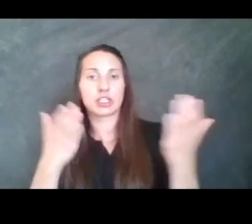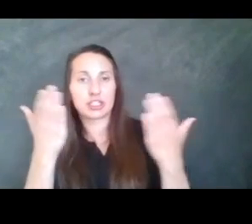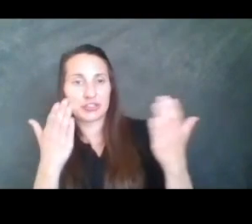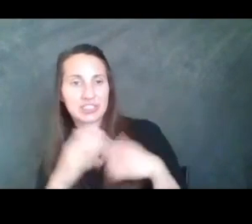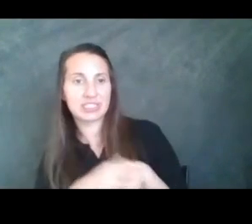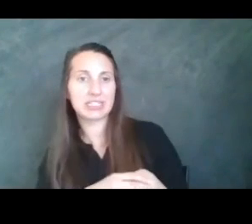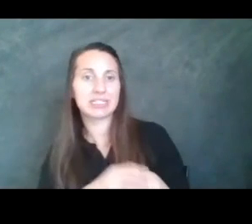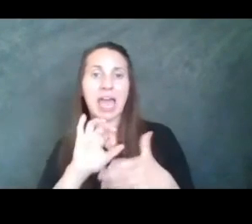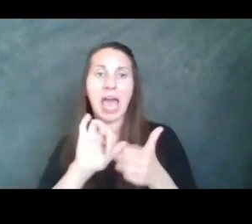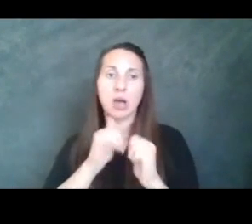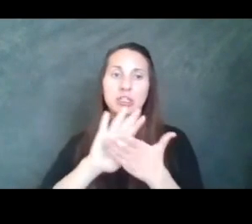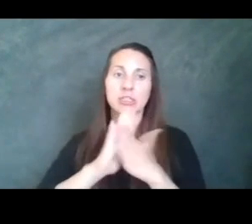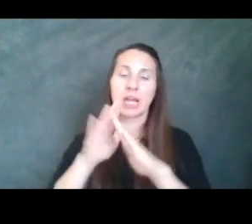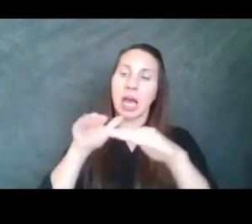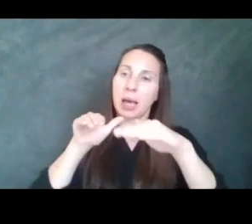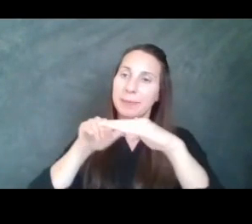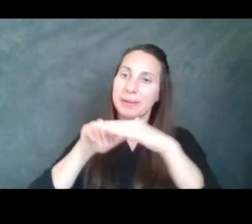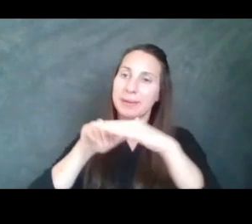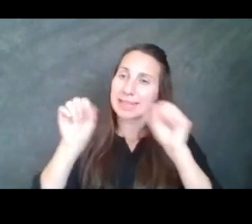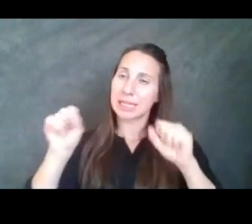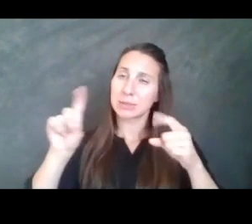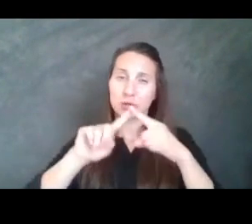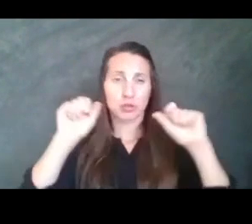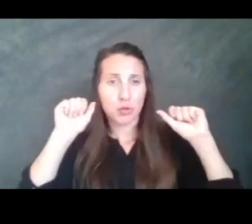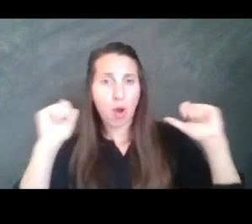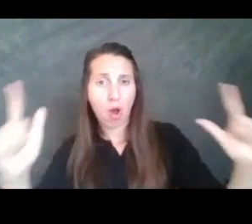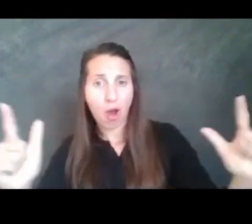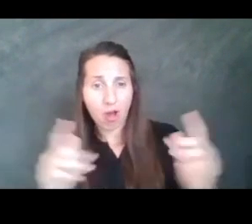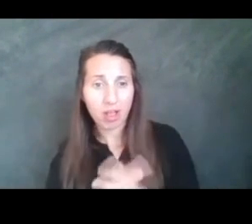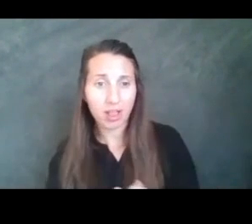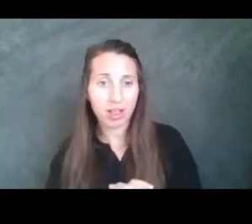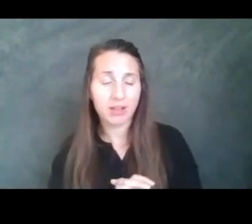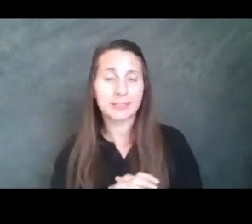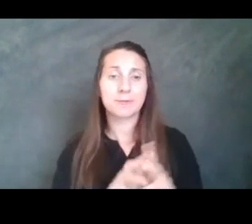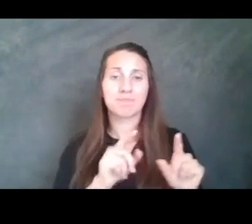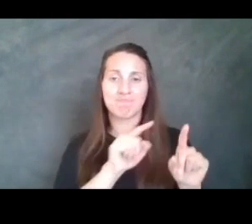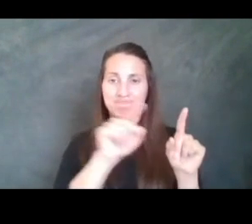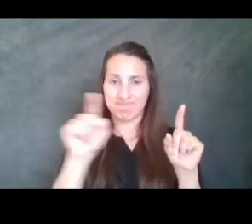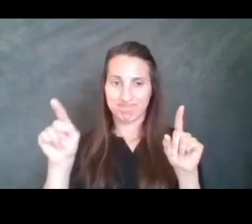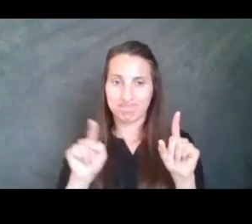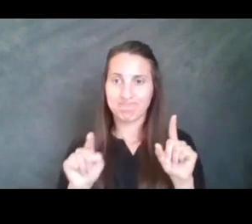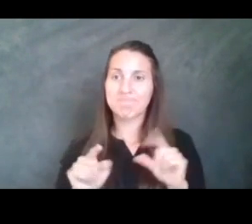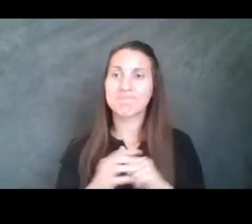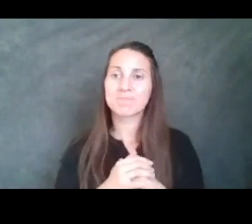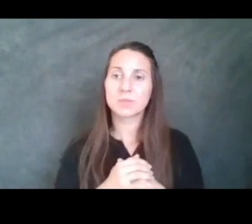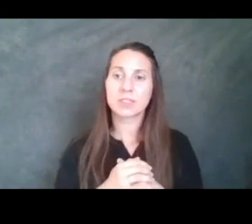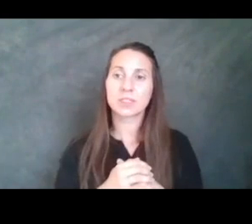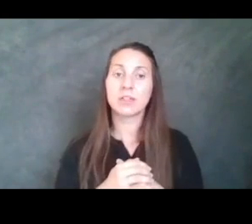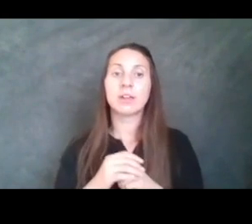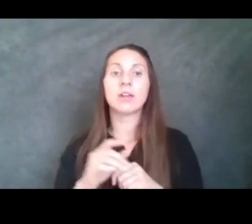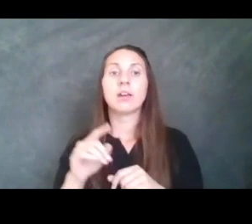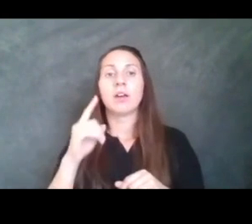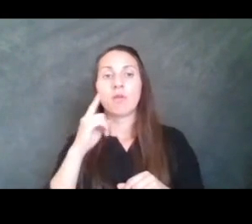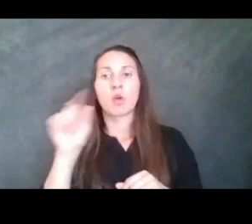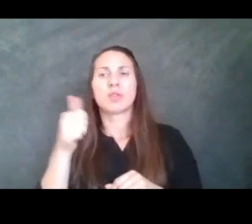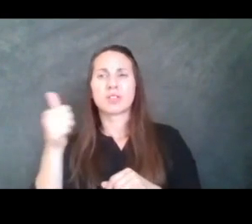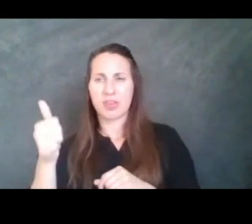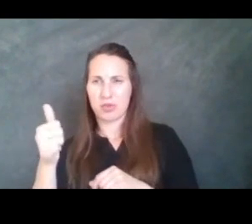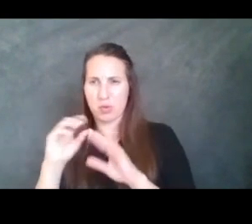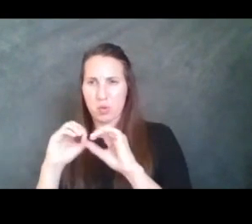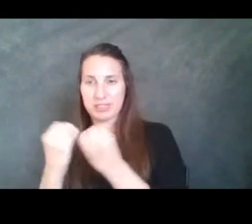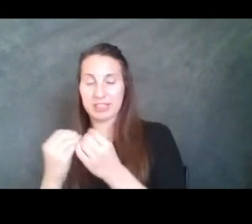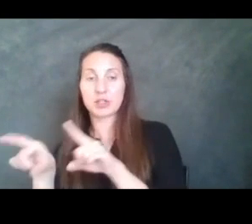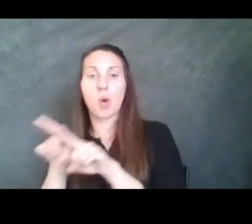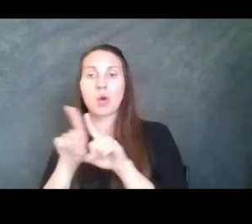conjunction with over 20 other Jewish organizations, all of whom are also co-sponsors of this webinar series. You can find